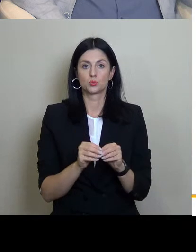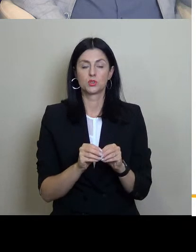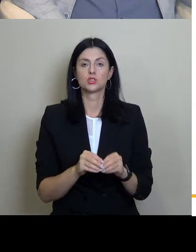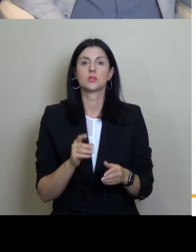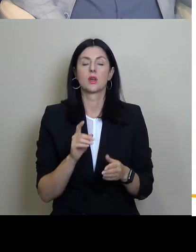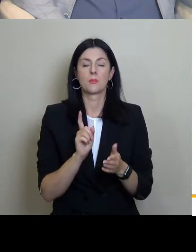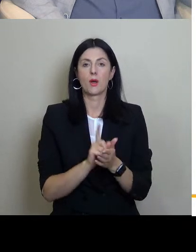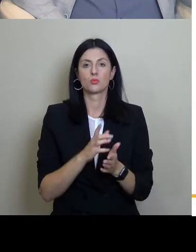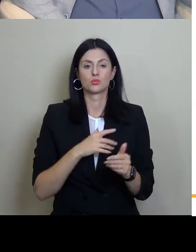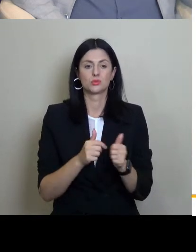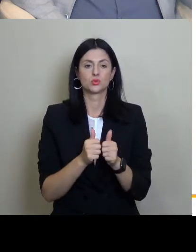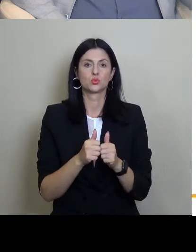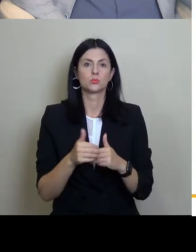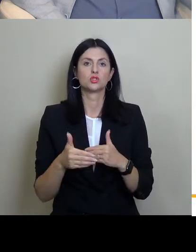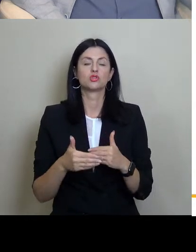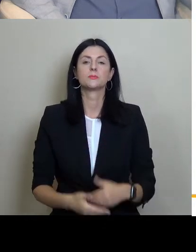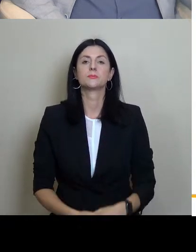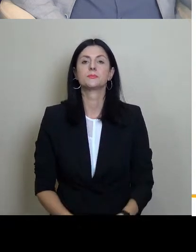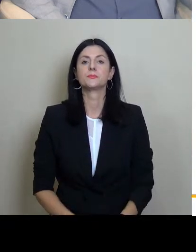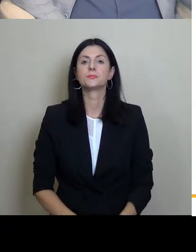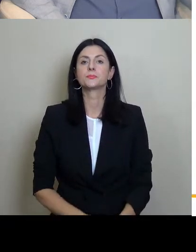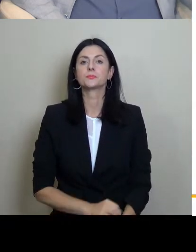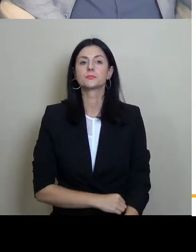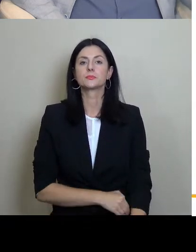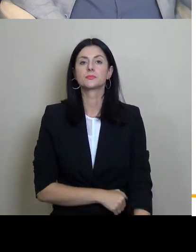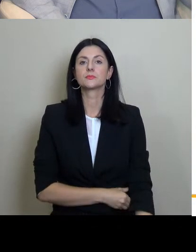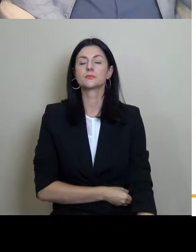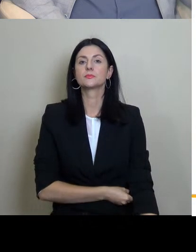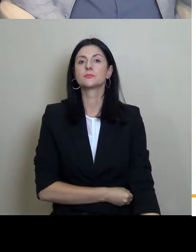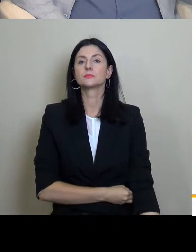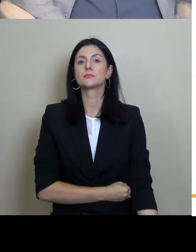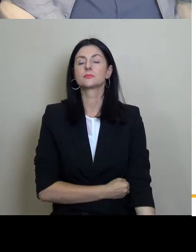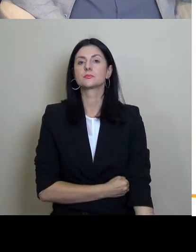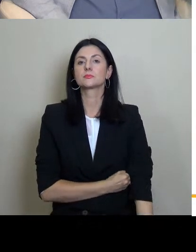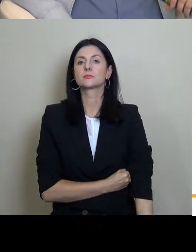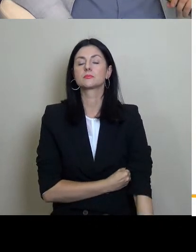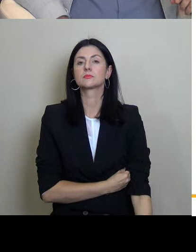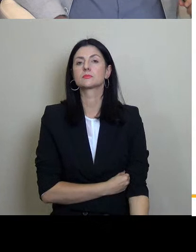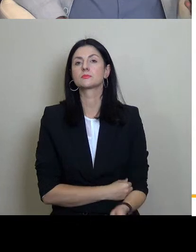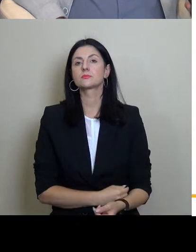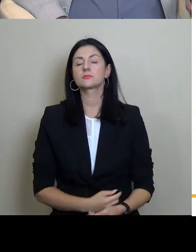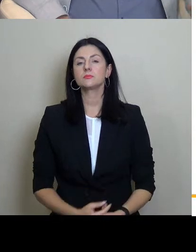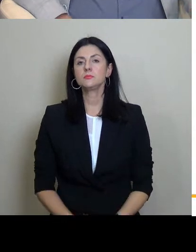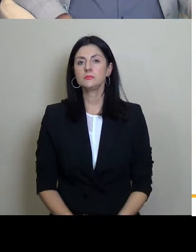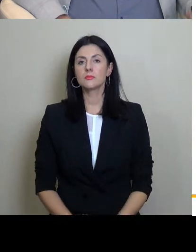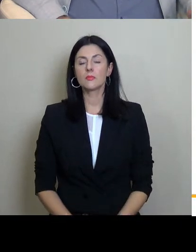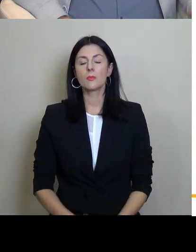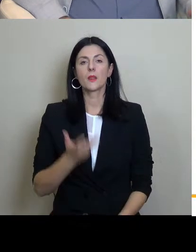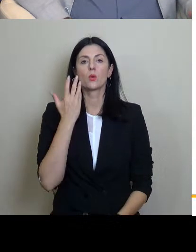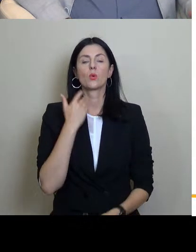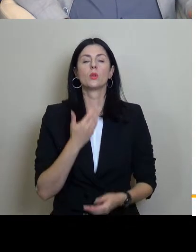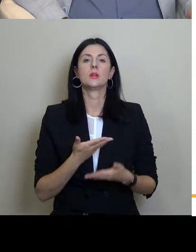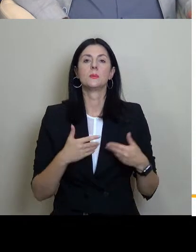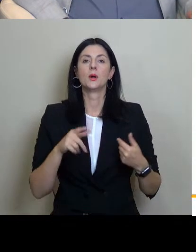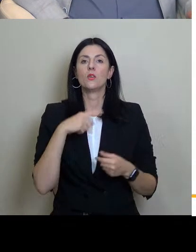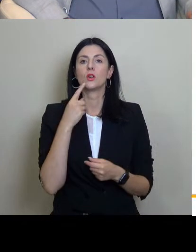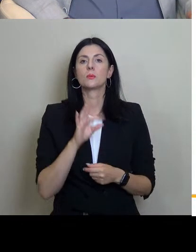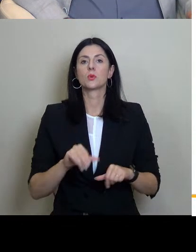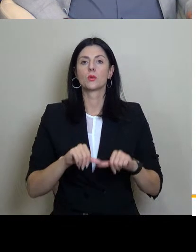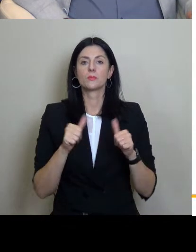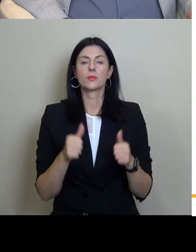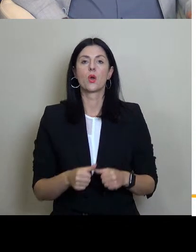one community, but they have to be adjacent to each other, definitely. And when we are talking